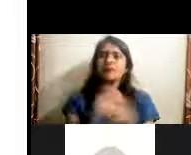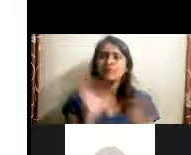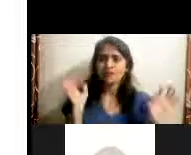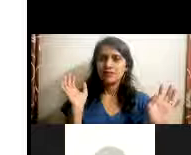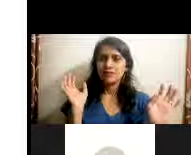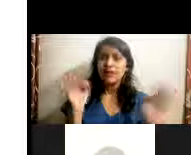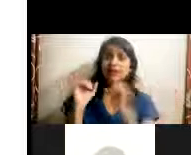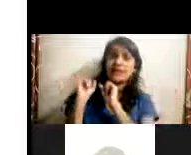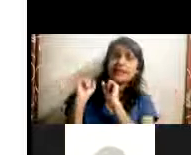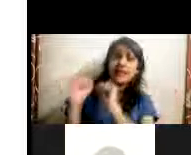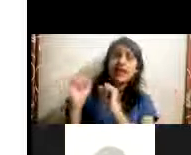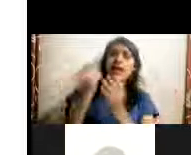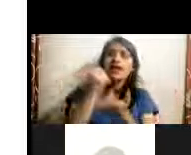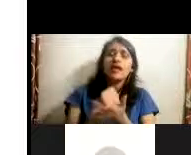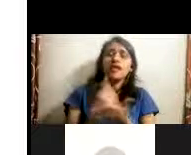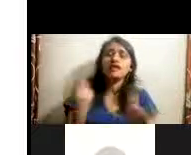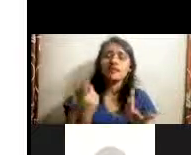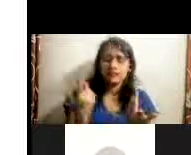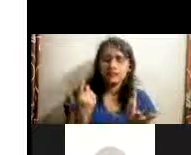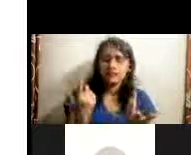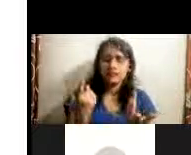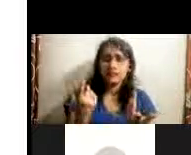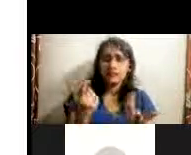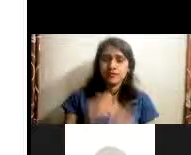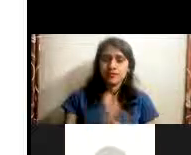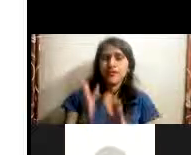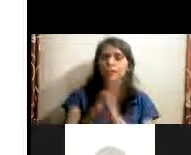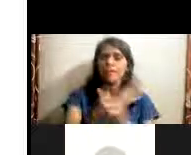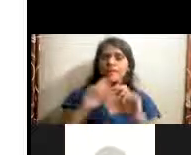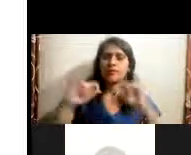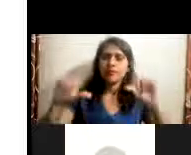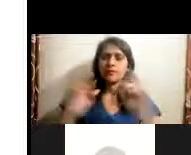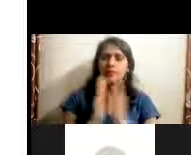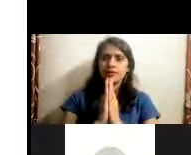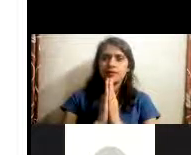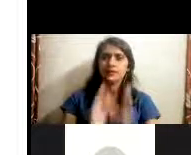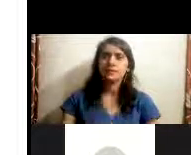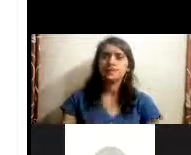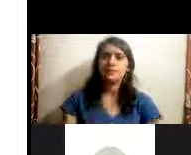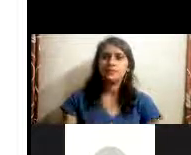about their rights? So that is why go to the previous slide, please.